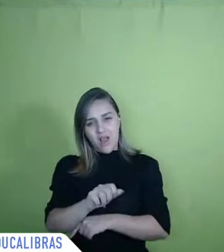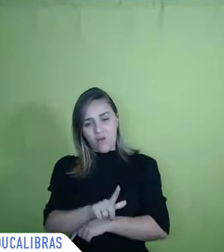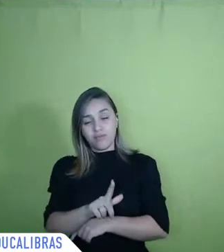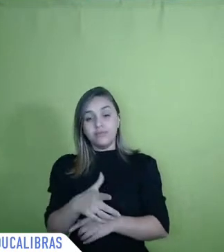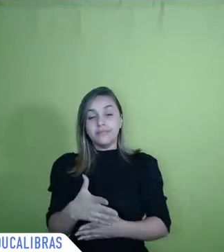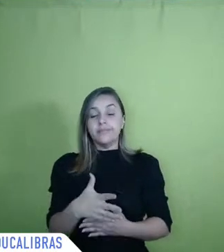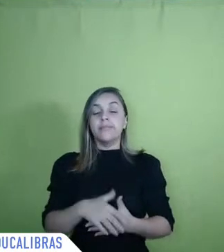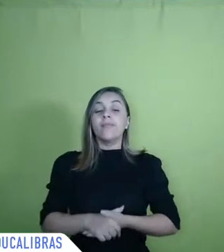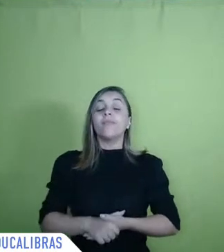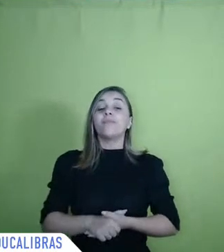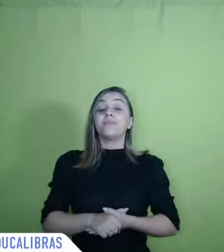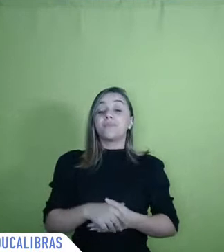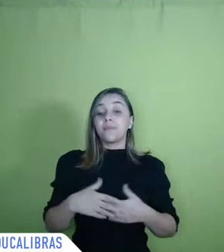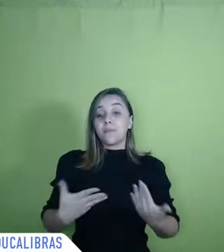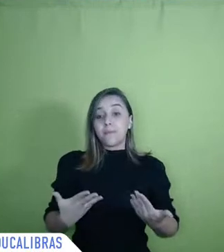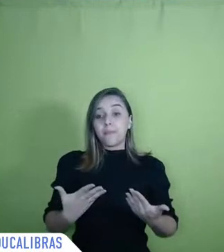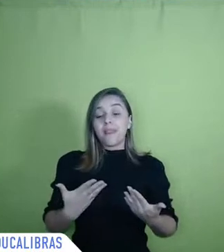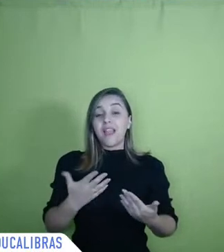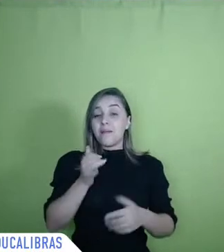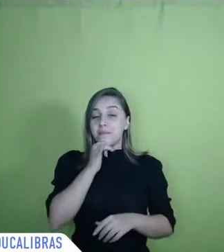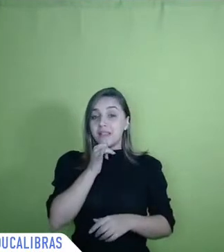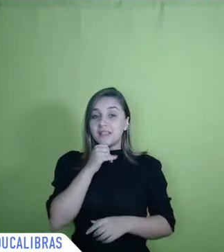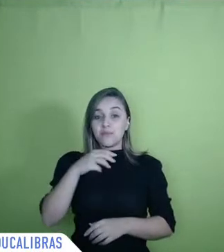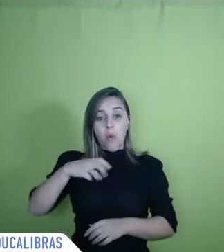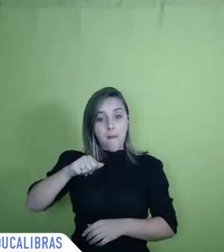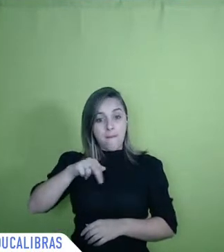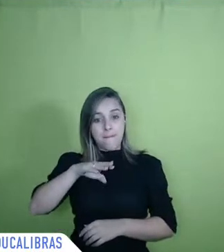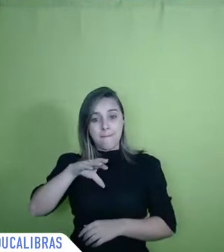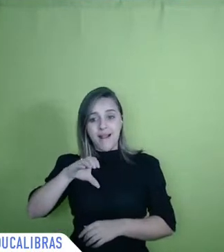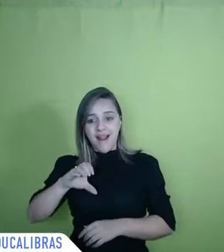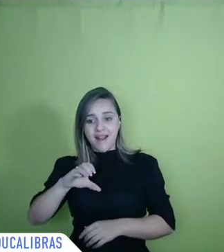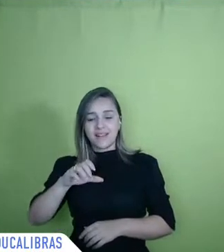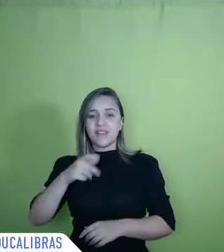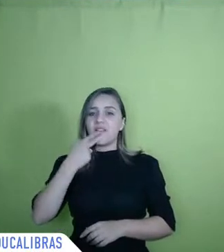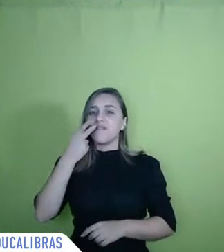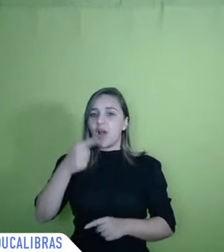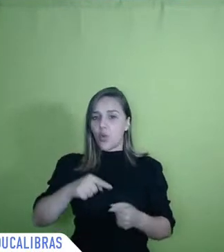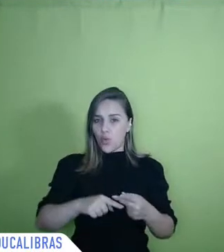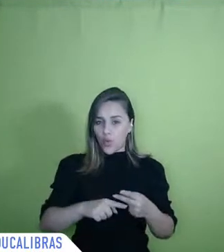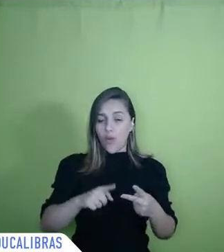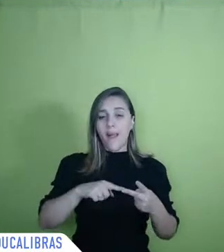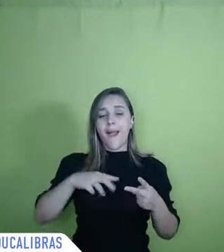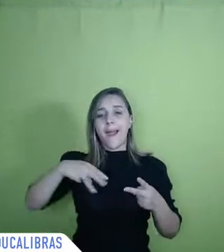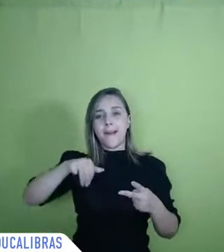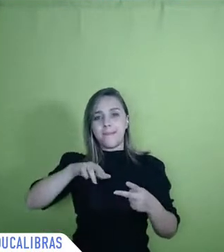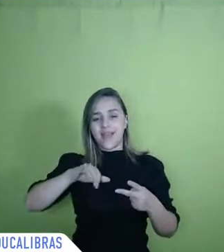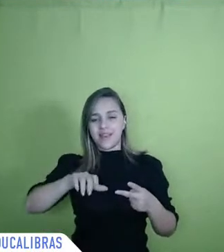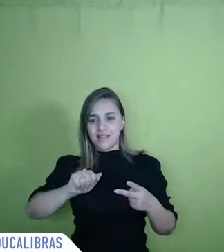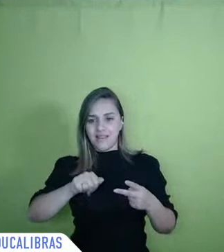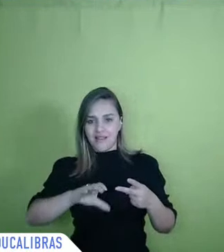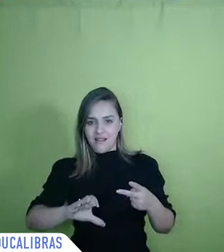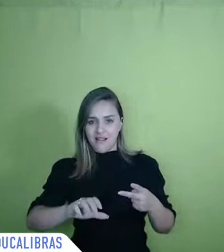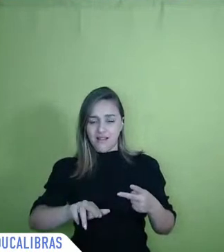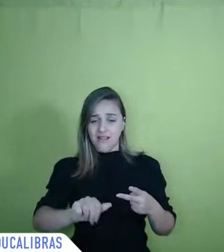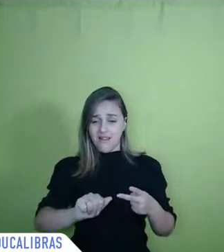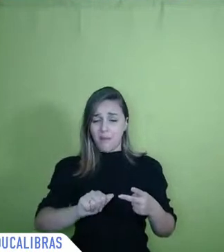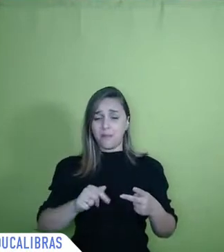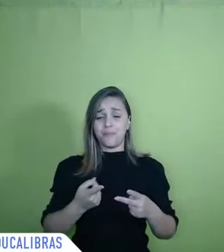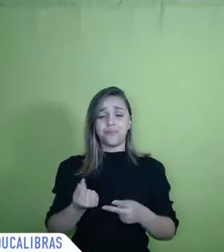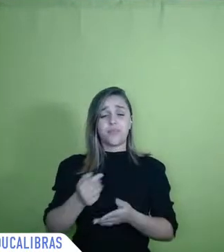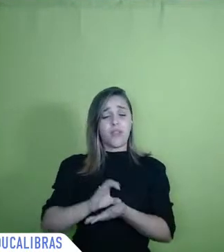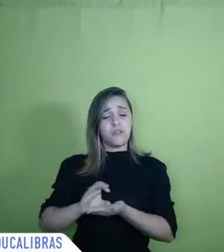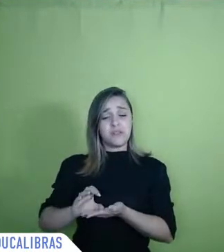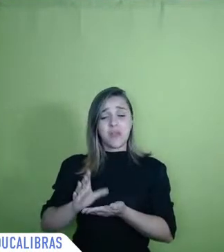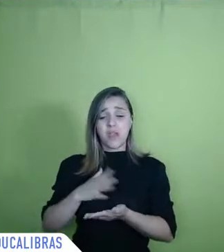fiscal problems that are getting worse now. Be that due to what Marc mentioned